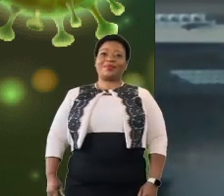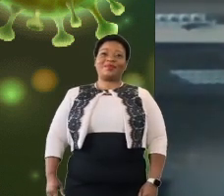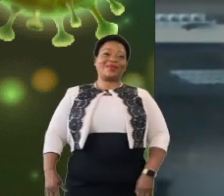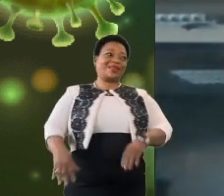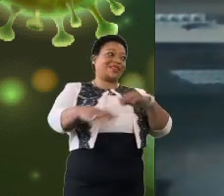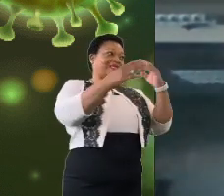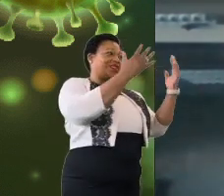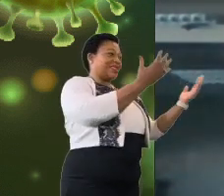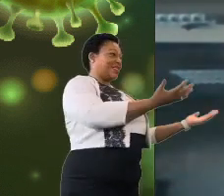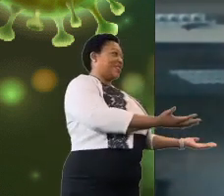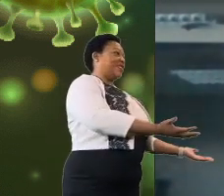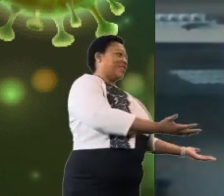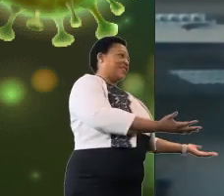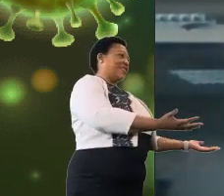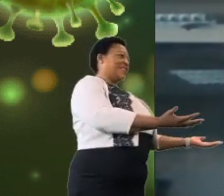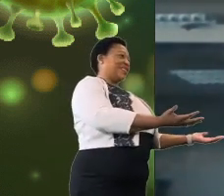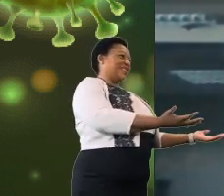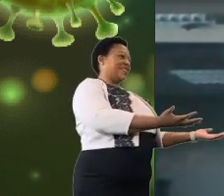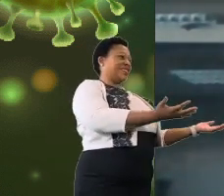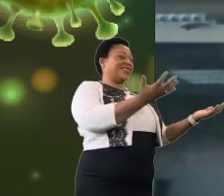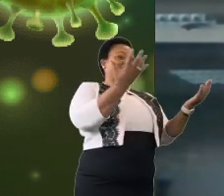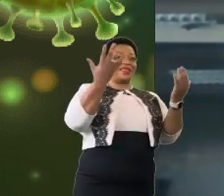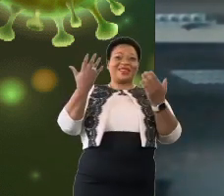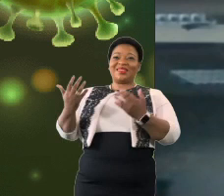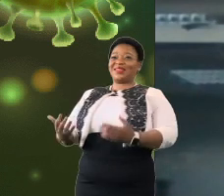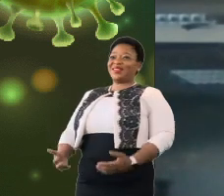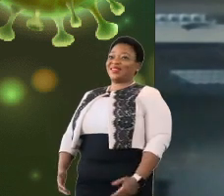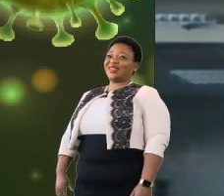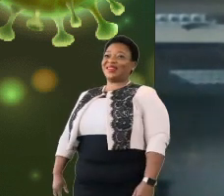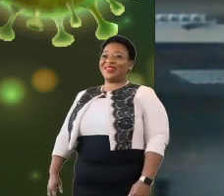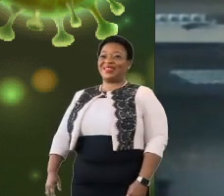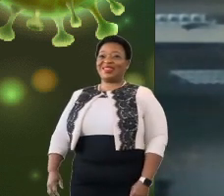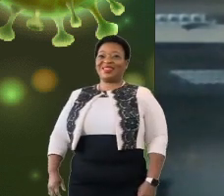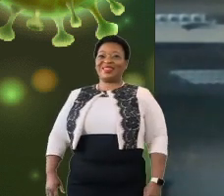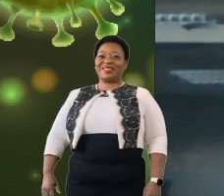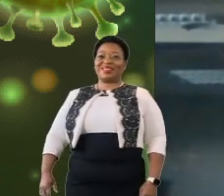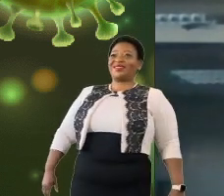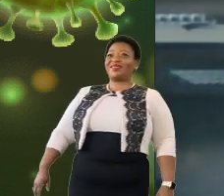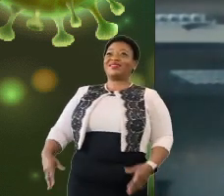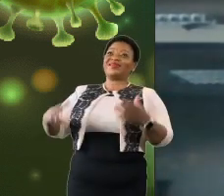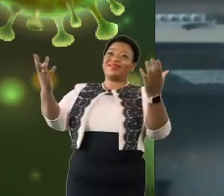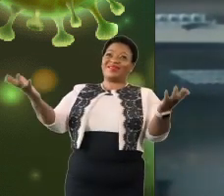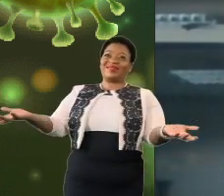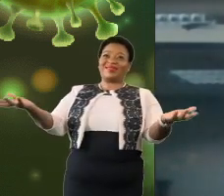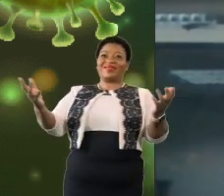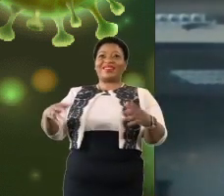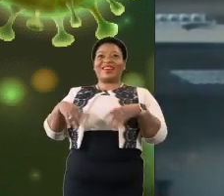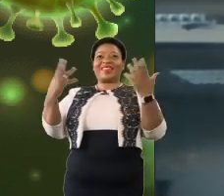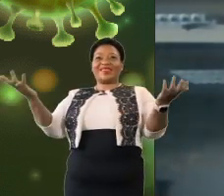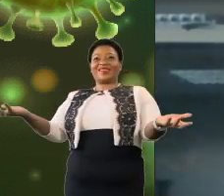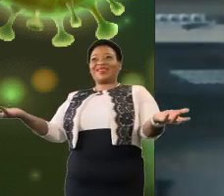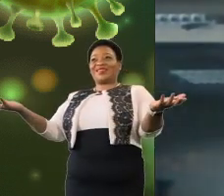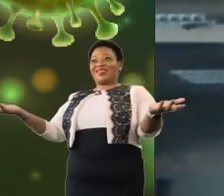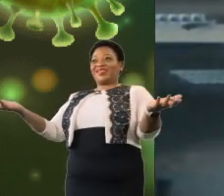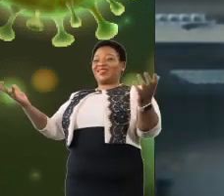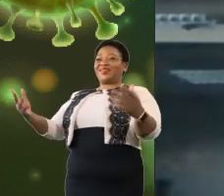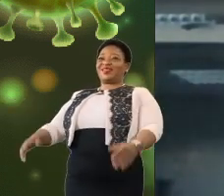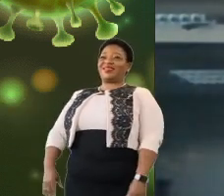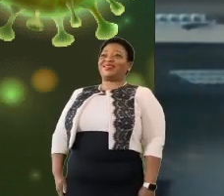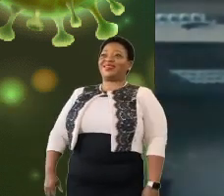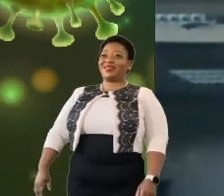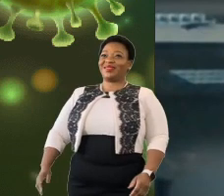over, when my colleague takes over for the month or two that I'm on leave, then my colleague comes up with new requirements